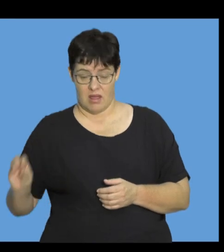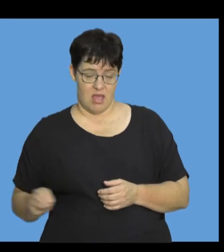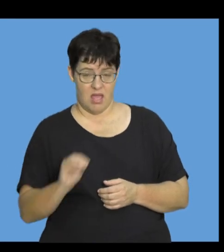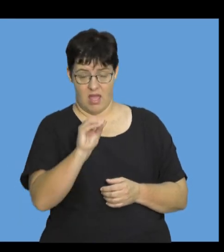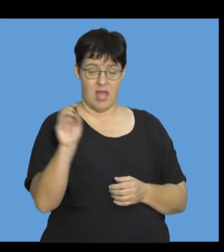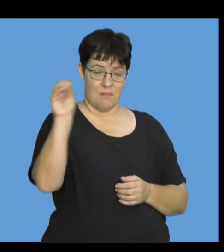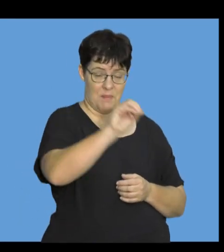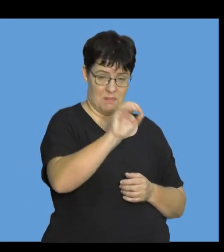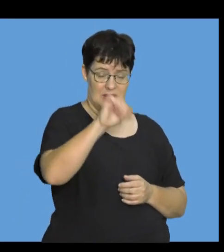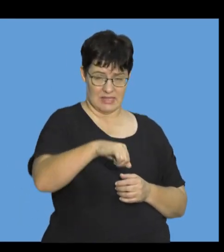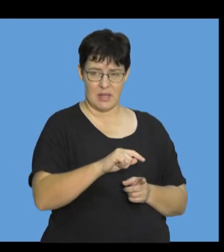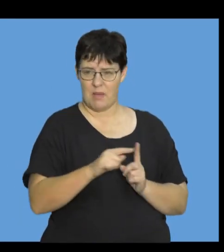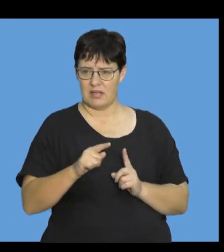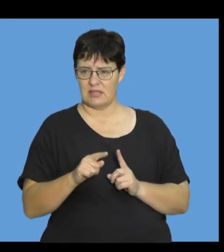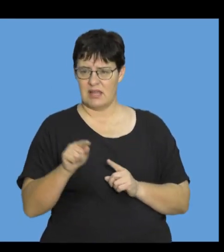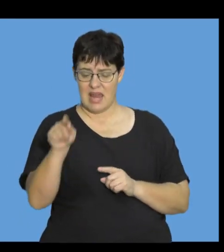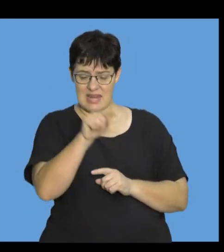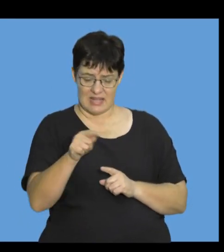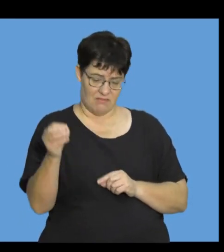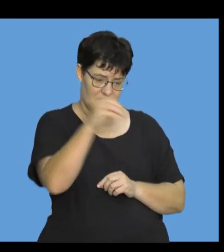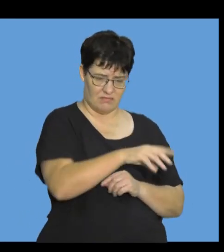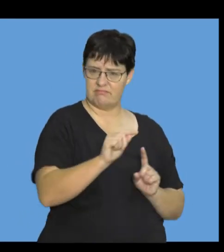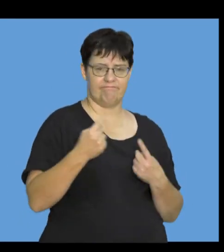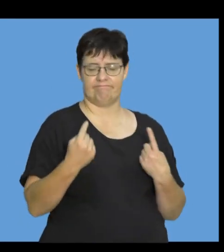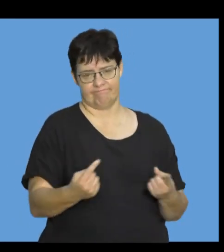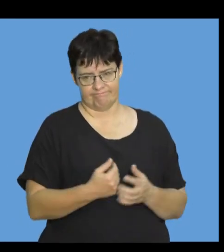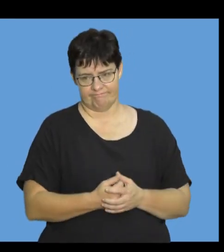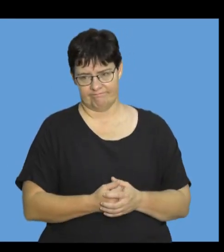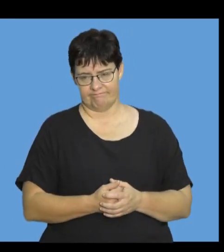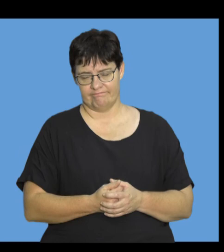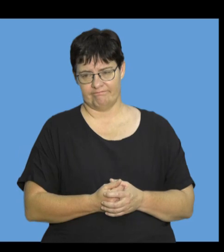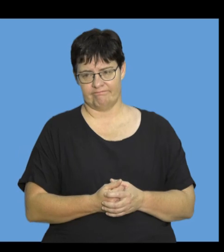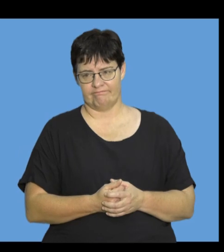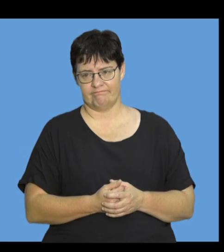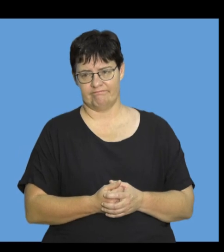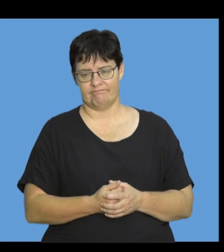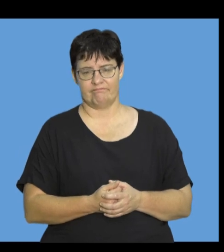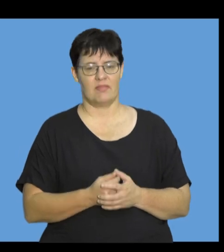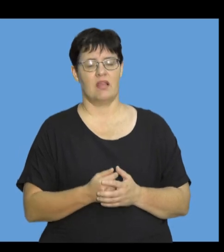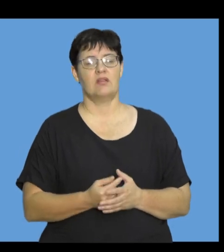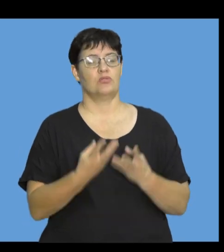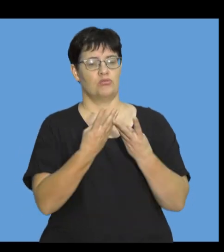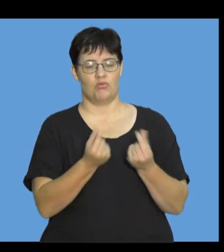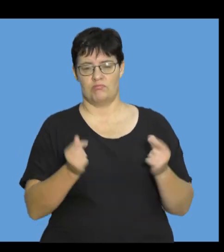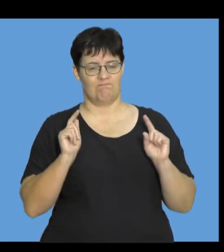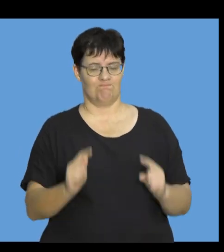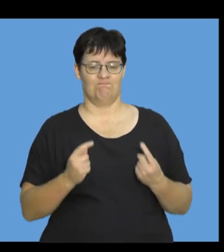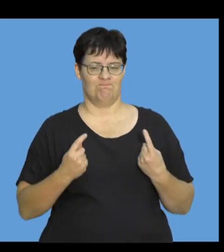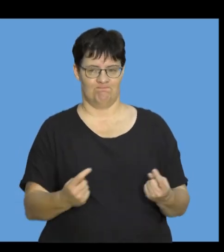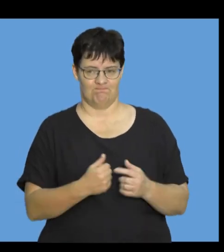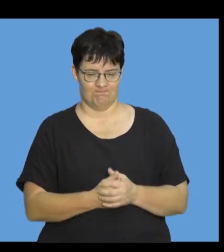can distribute to this exponent, but I can't distribute that negative there. So it will therefore be